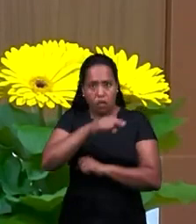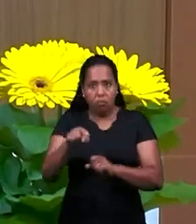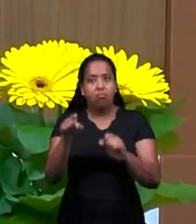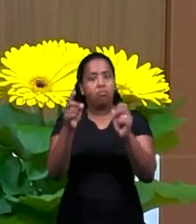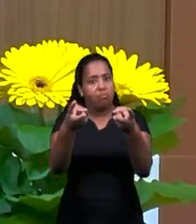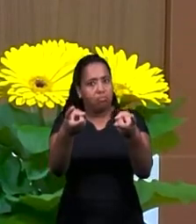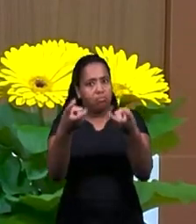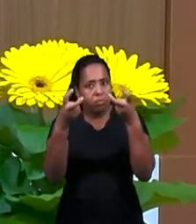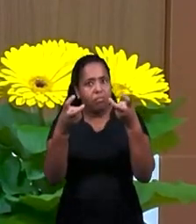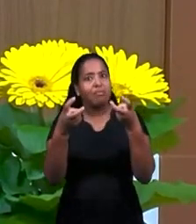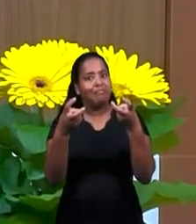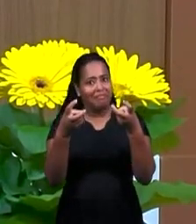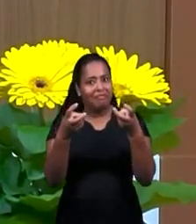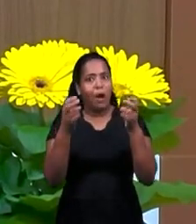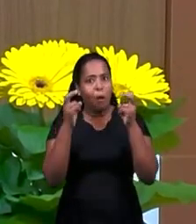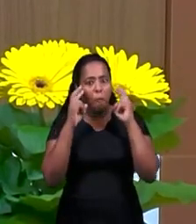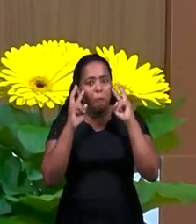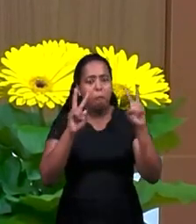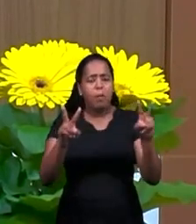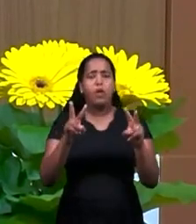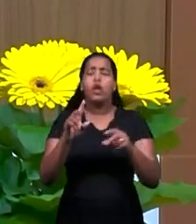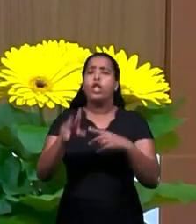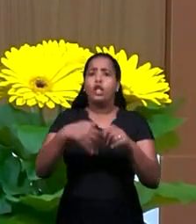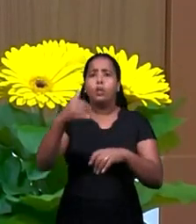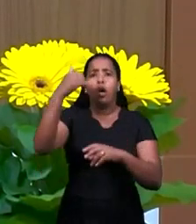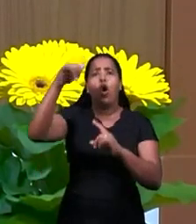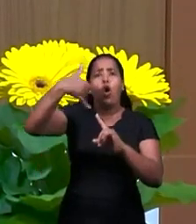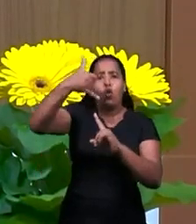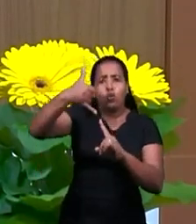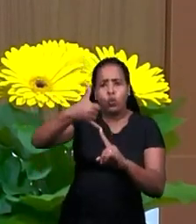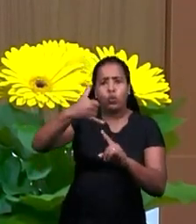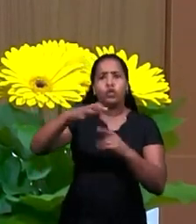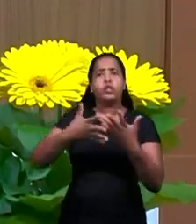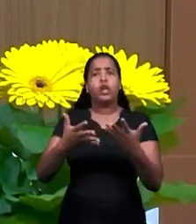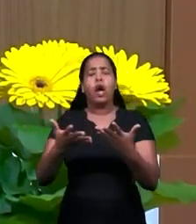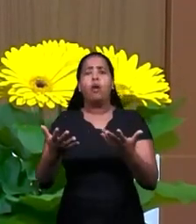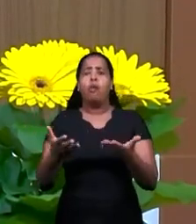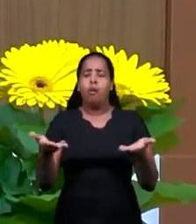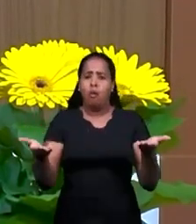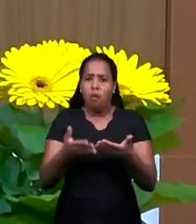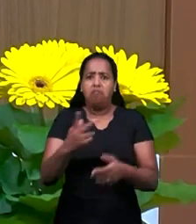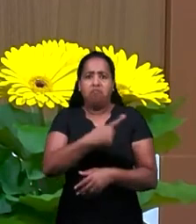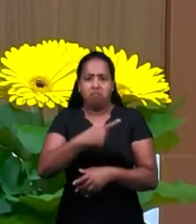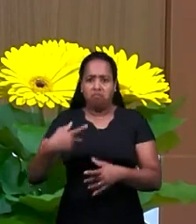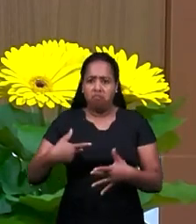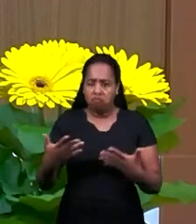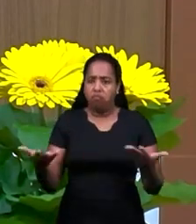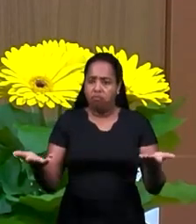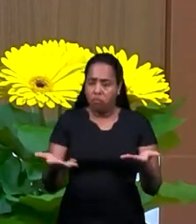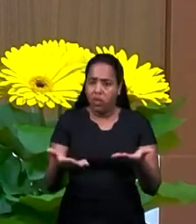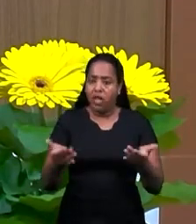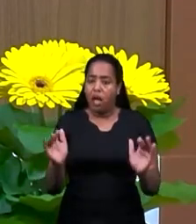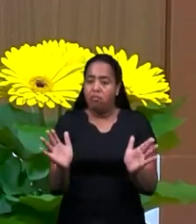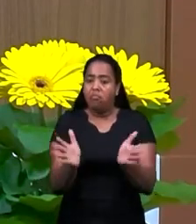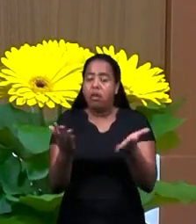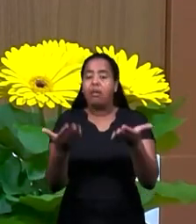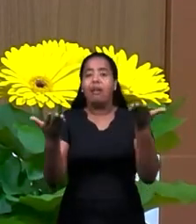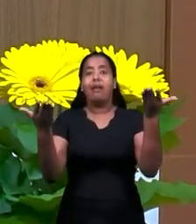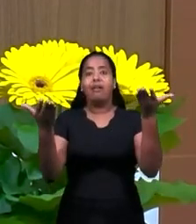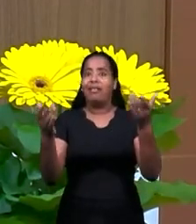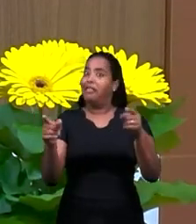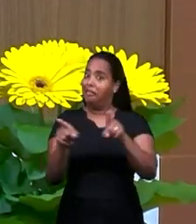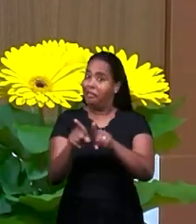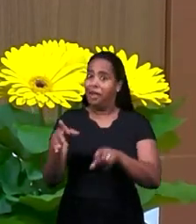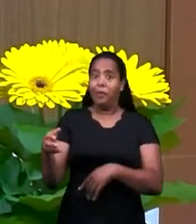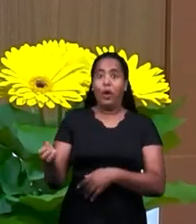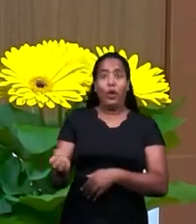noticing that the anointing and ordinations that we are having these days are bringing a new